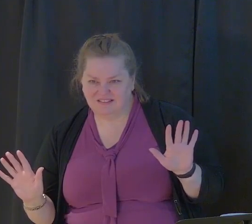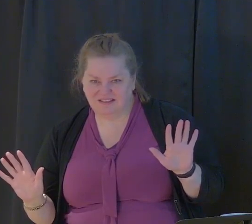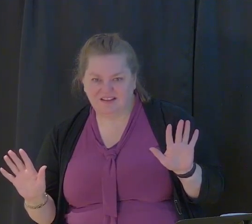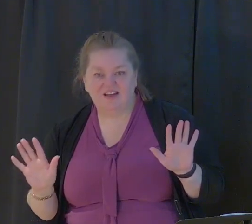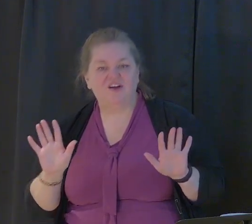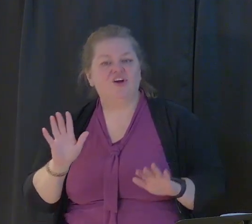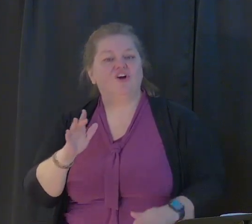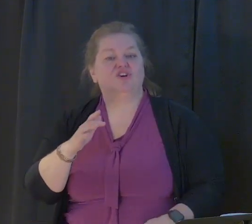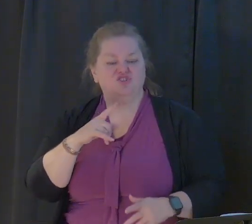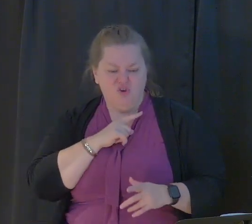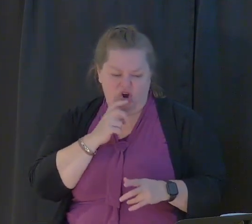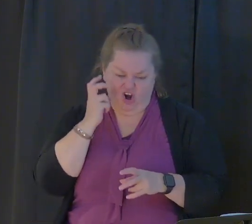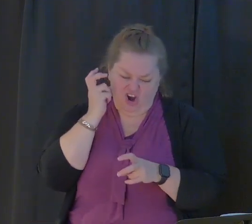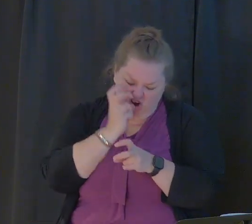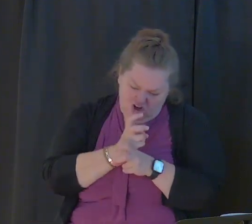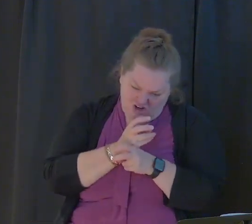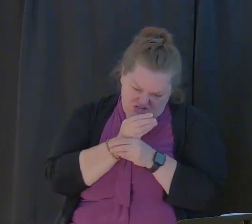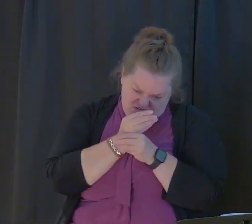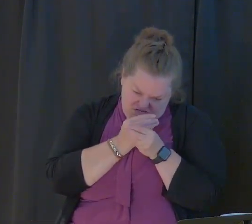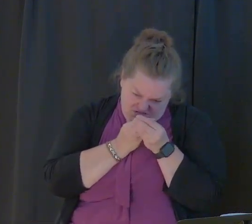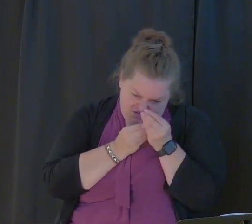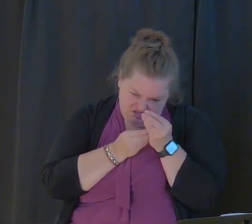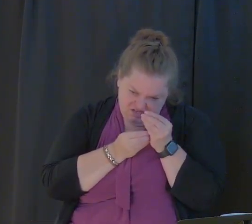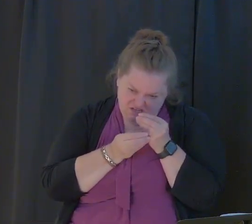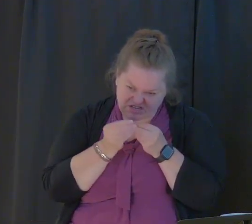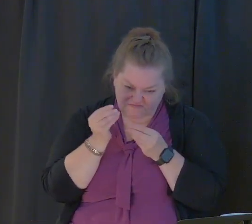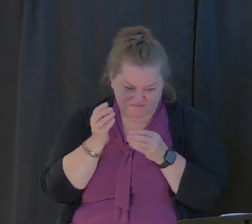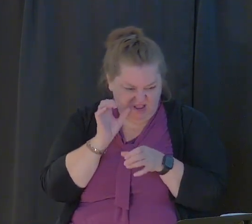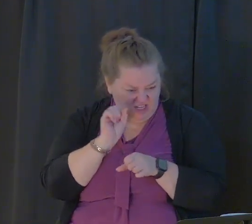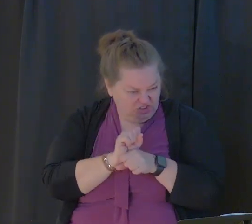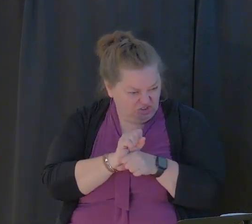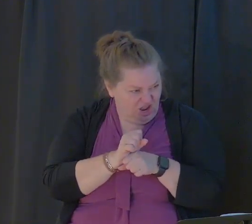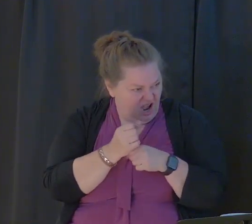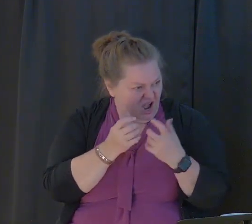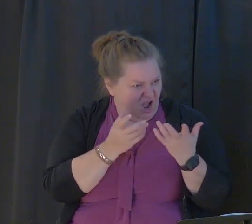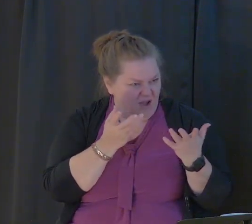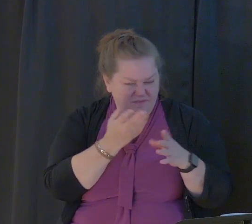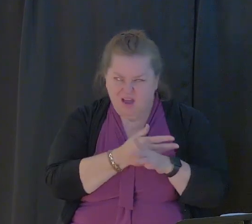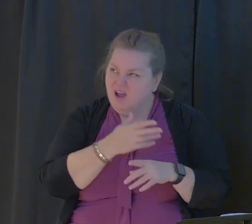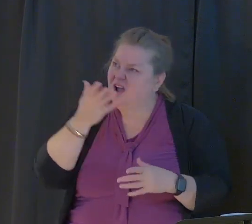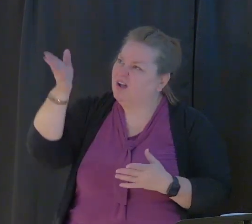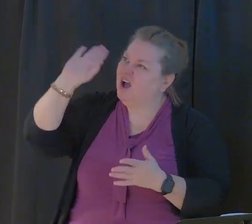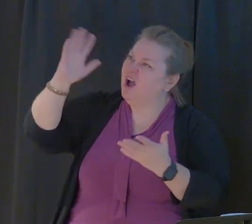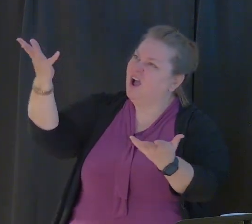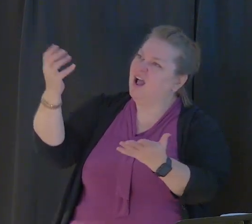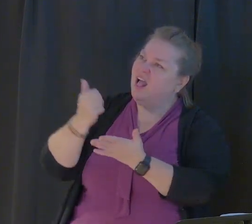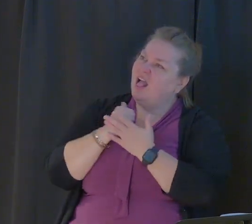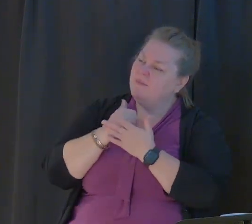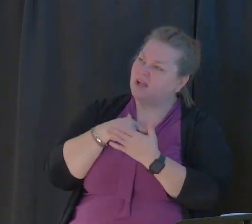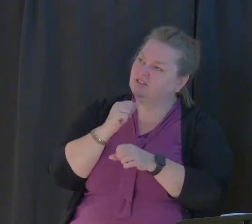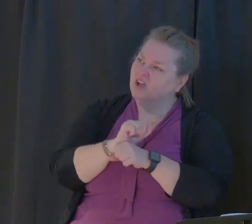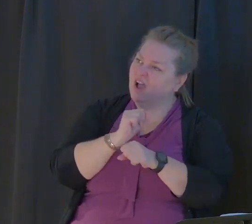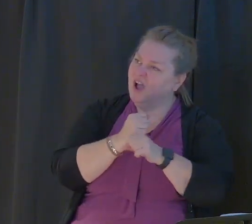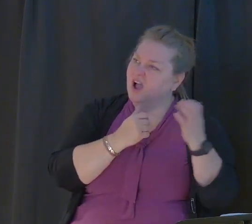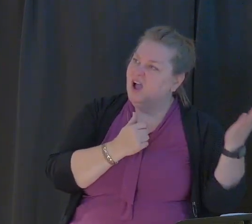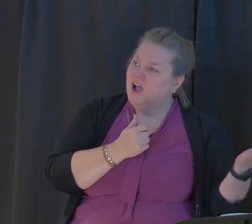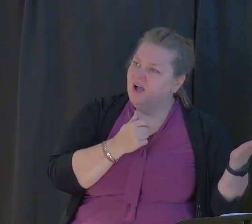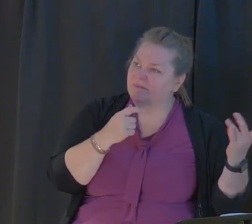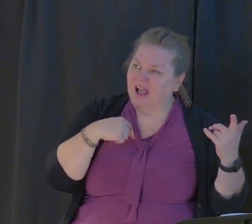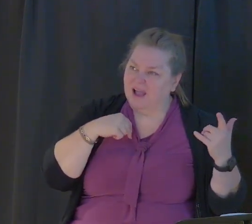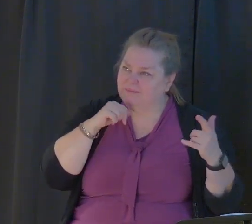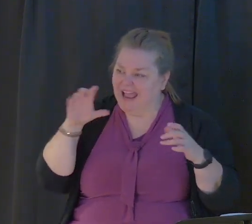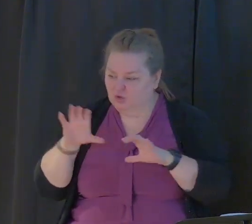Your hardships? God, I lost my job. Where were you? Why didn't you keep my job? God, I'm not doing well